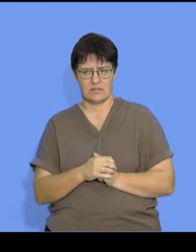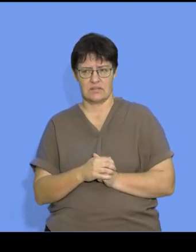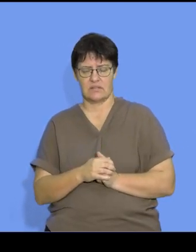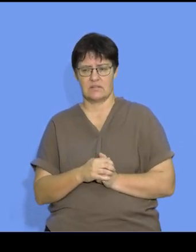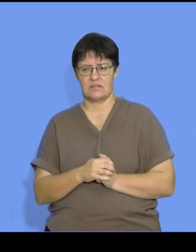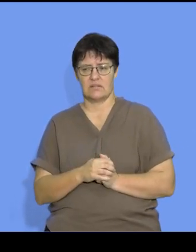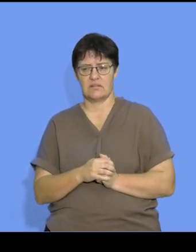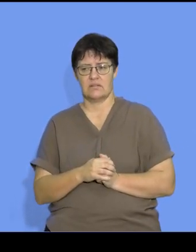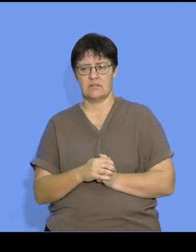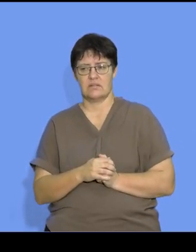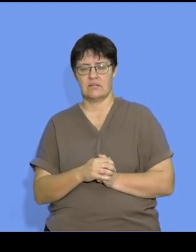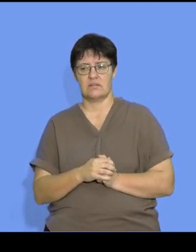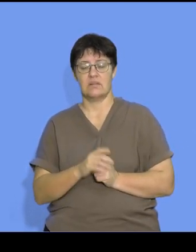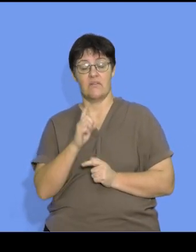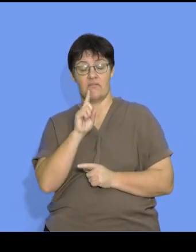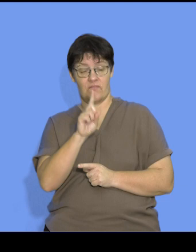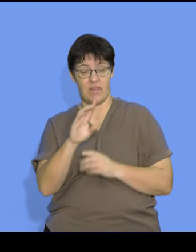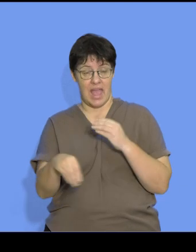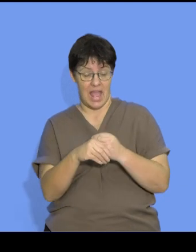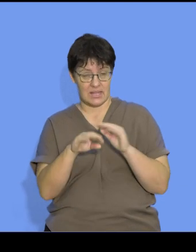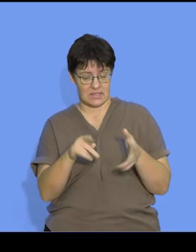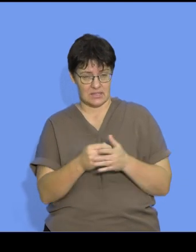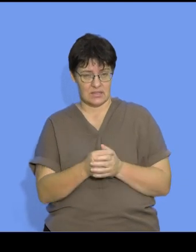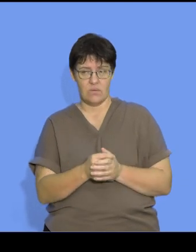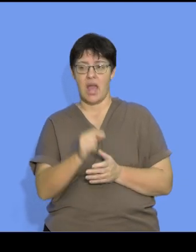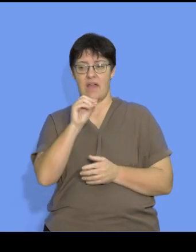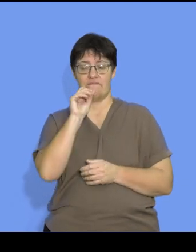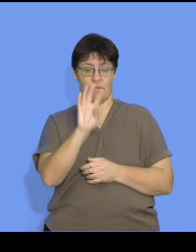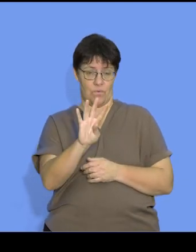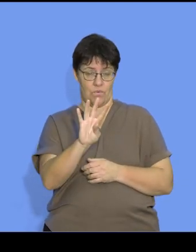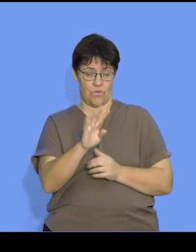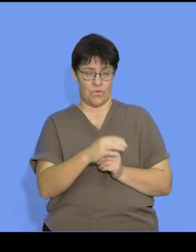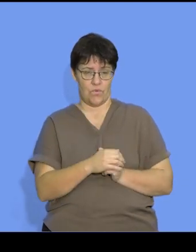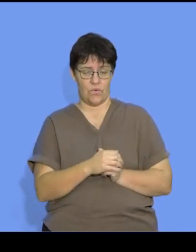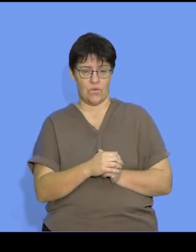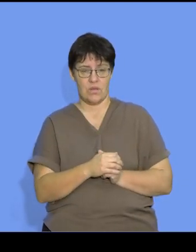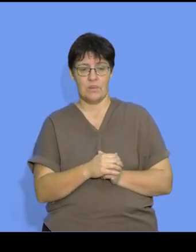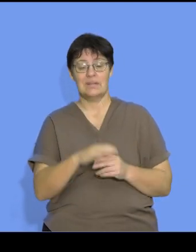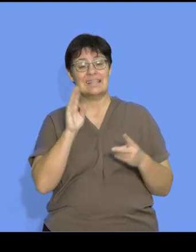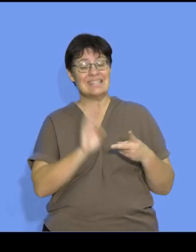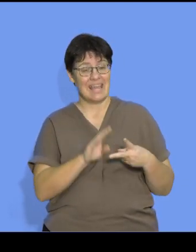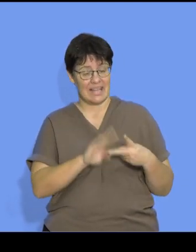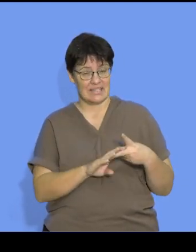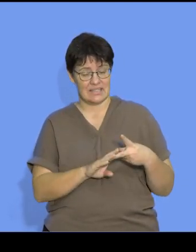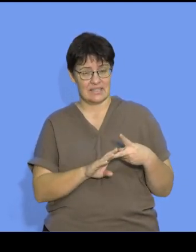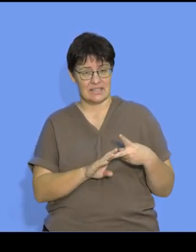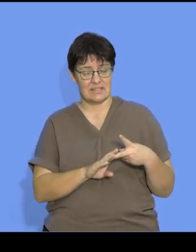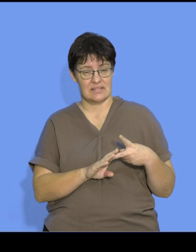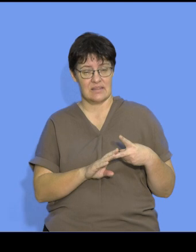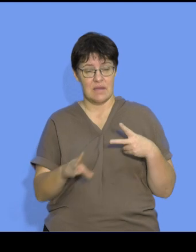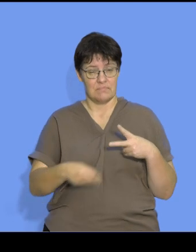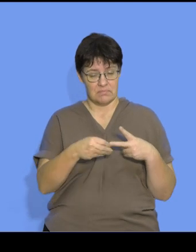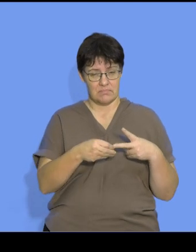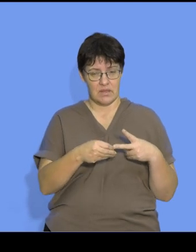At one table, we can see that we just had 4 people. But for the second table, we actually